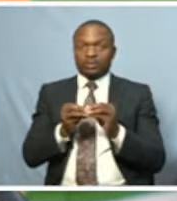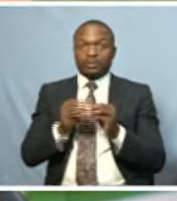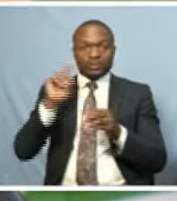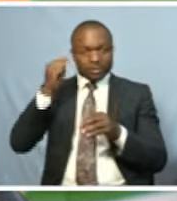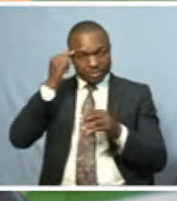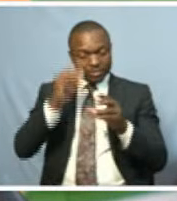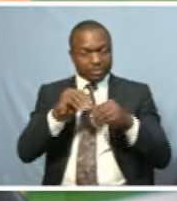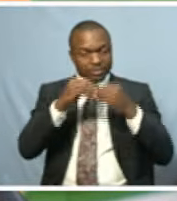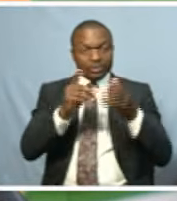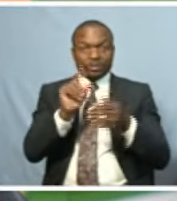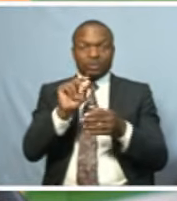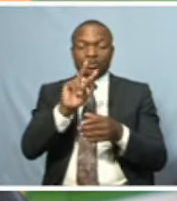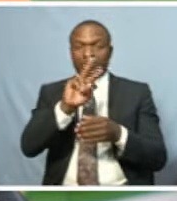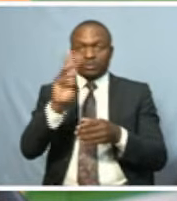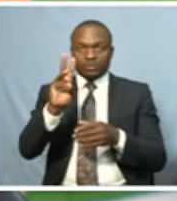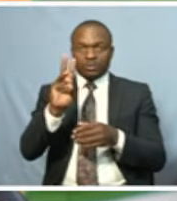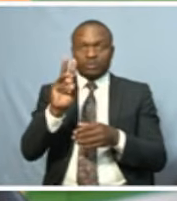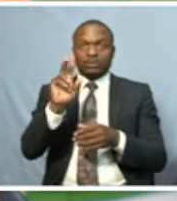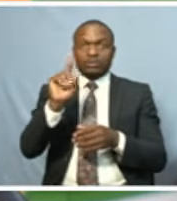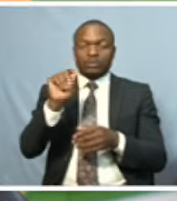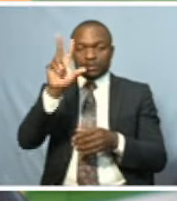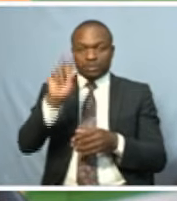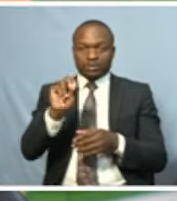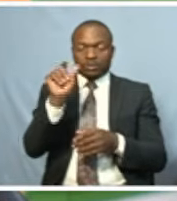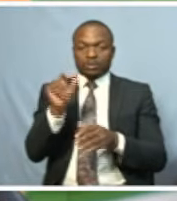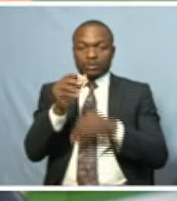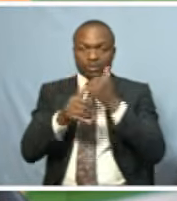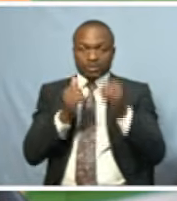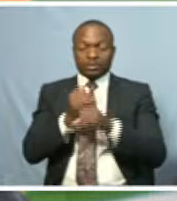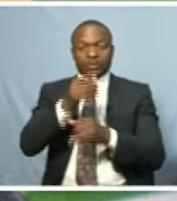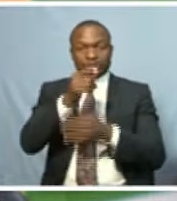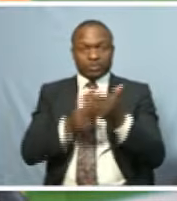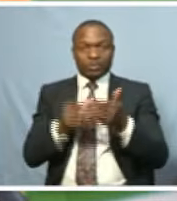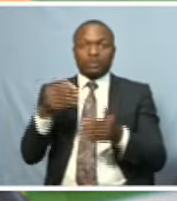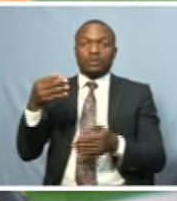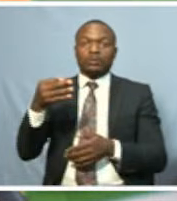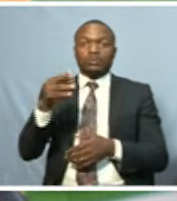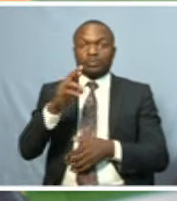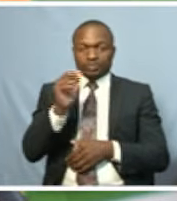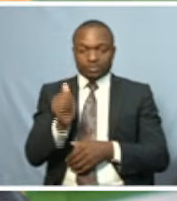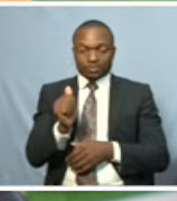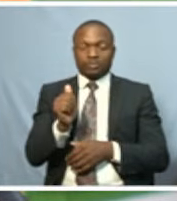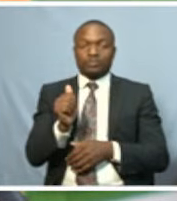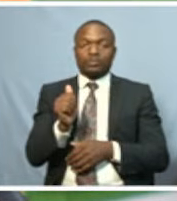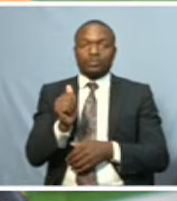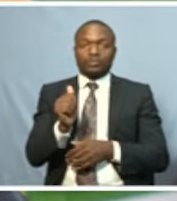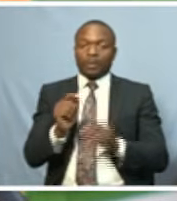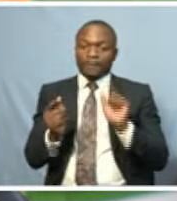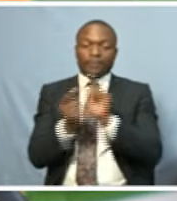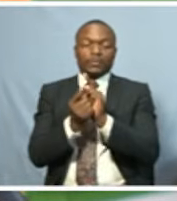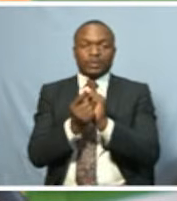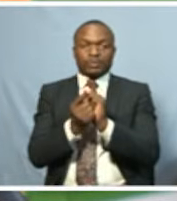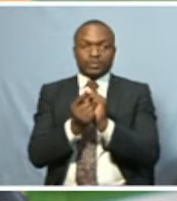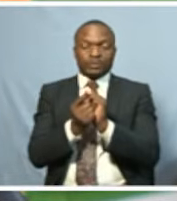to 2030 year by year, and what for the Food Reserve Agency is meeting the